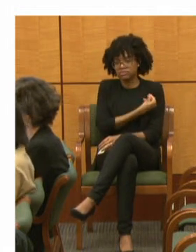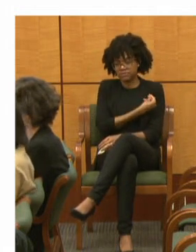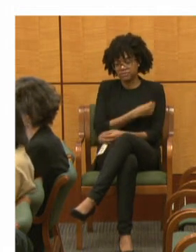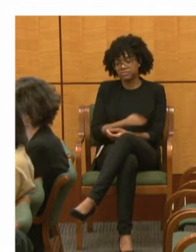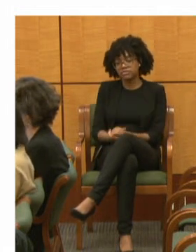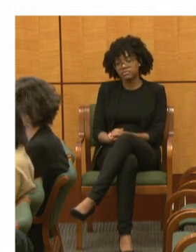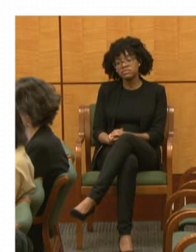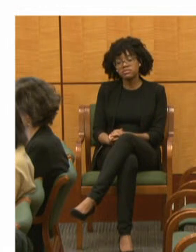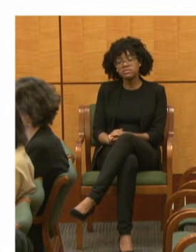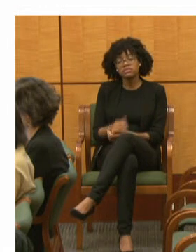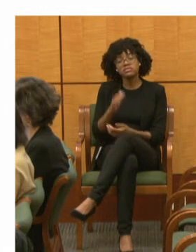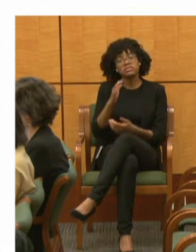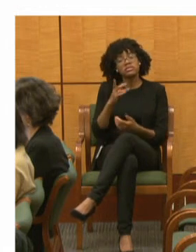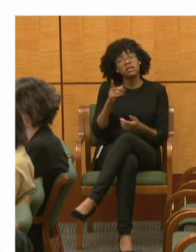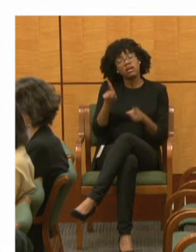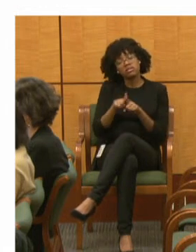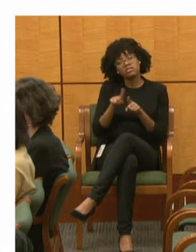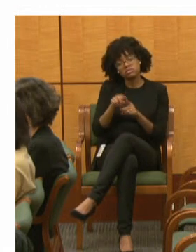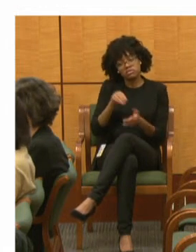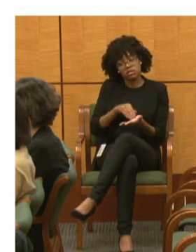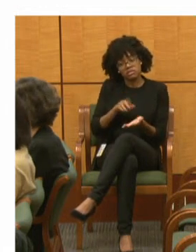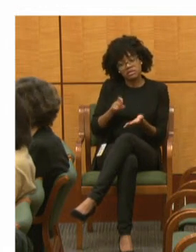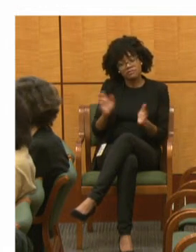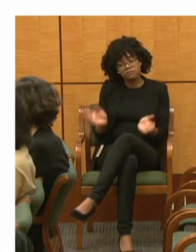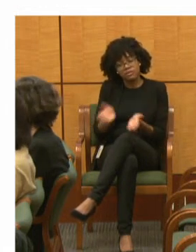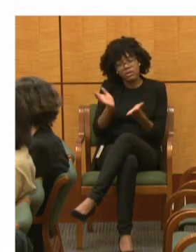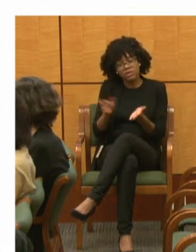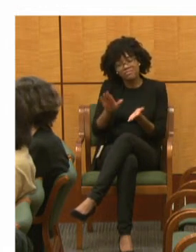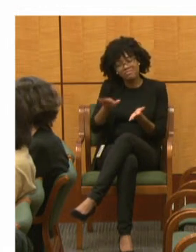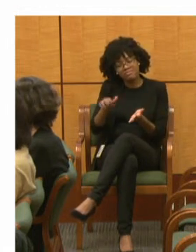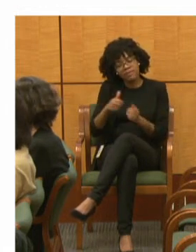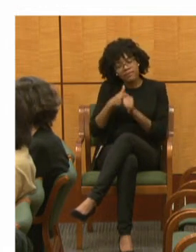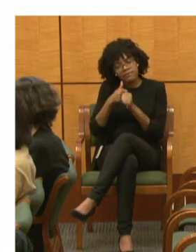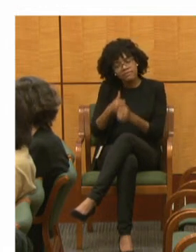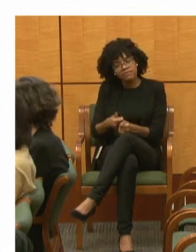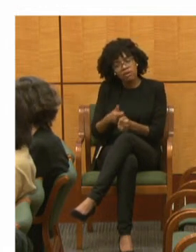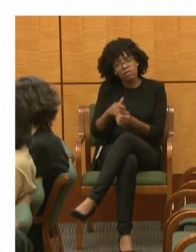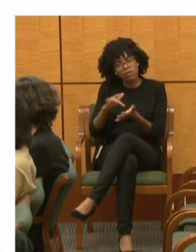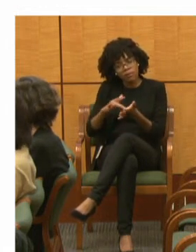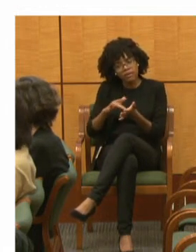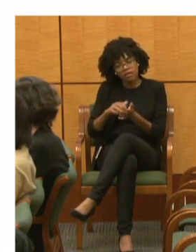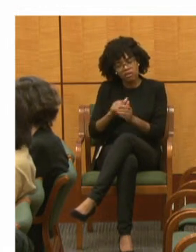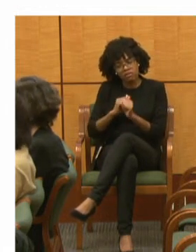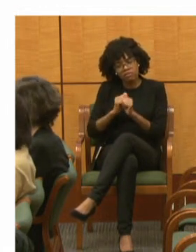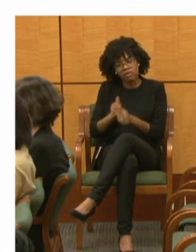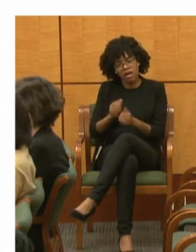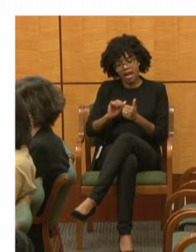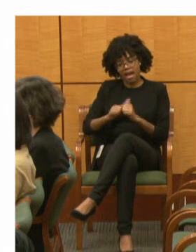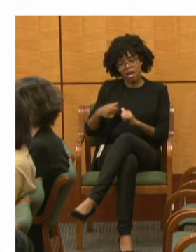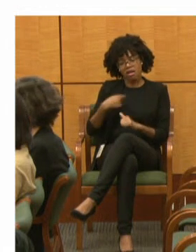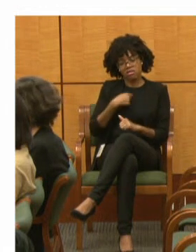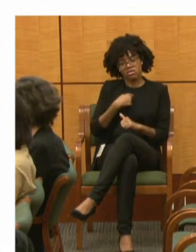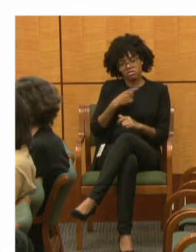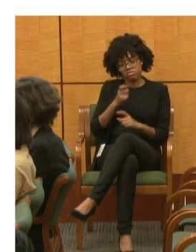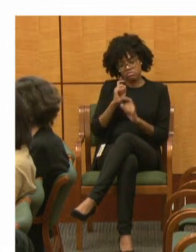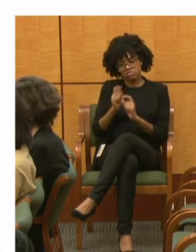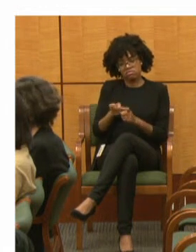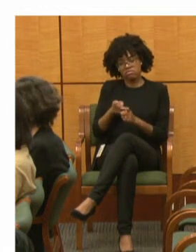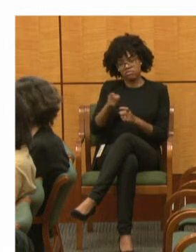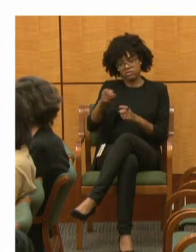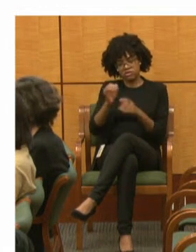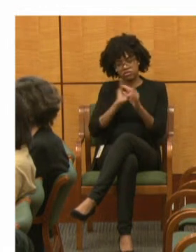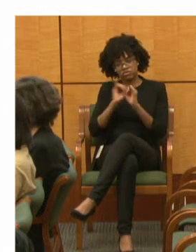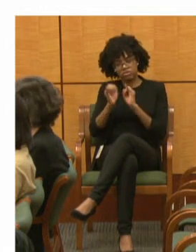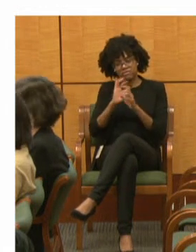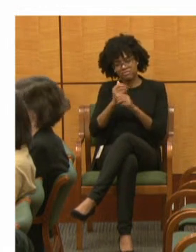their medications. If they're not compliant, we're not really doing any good. They're not taking the medication as prescribed where it's going to actually benefit